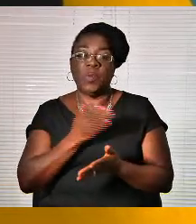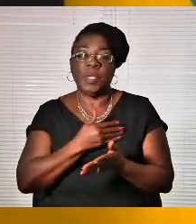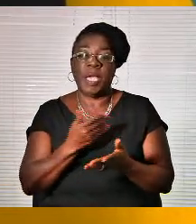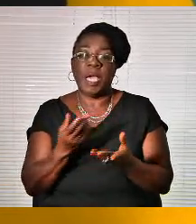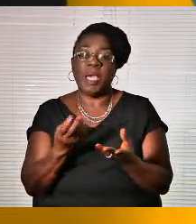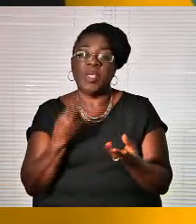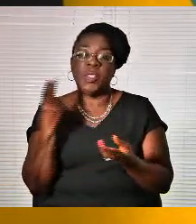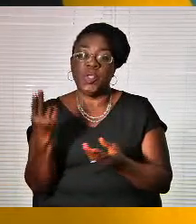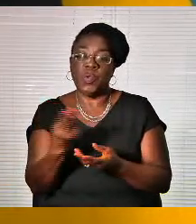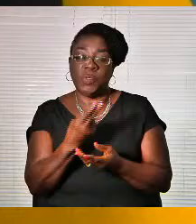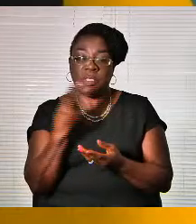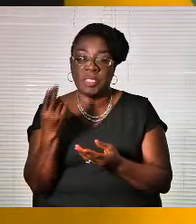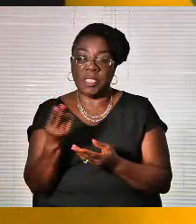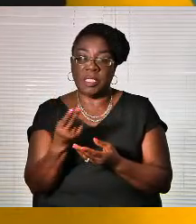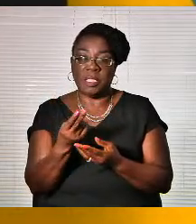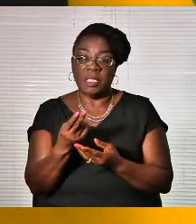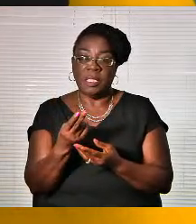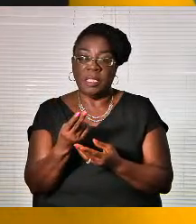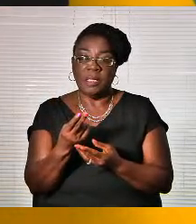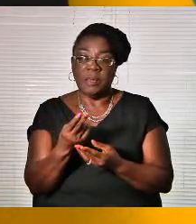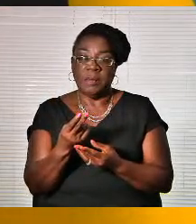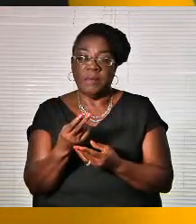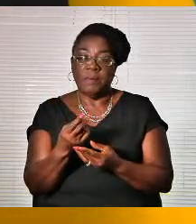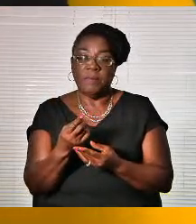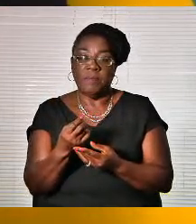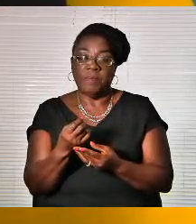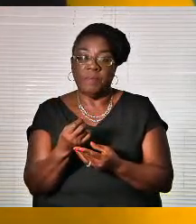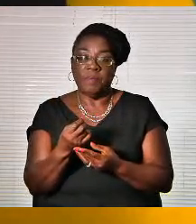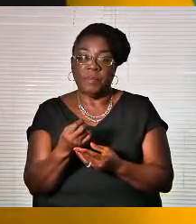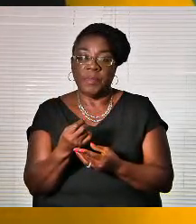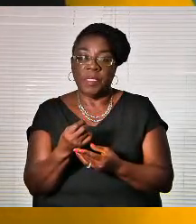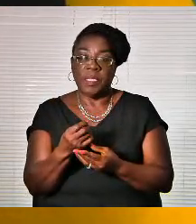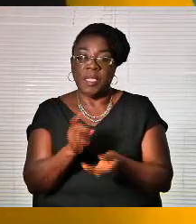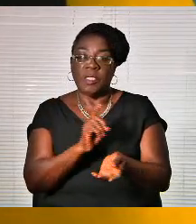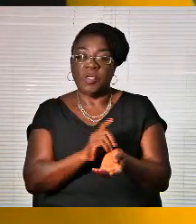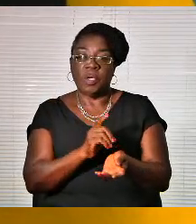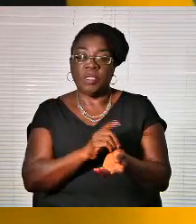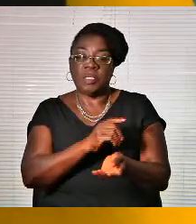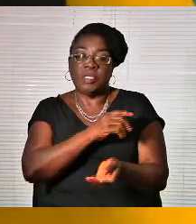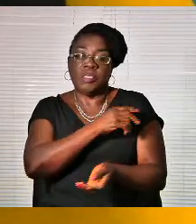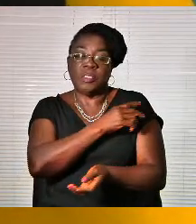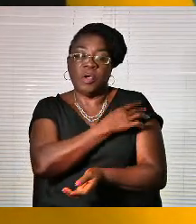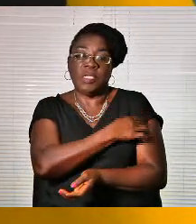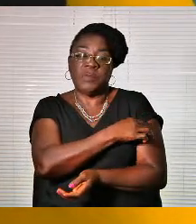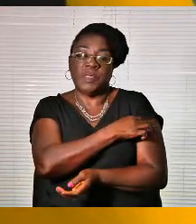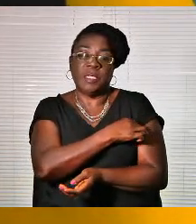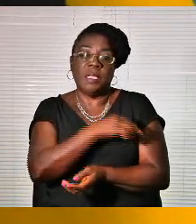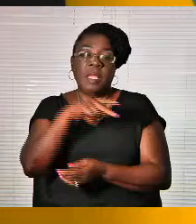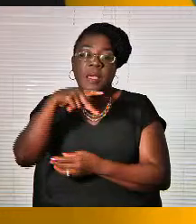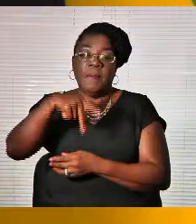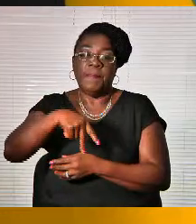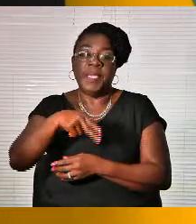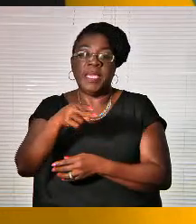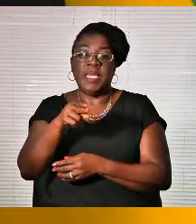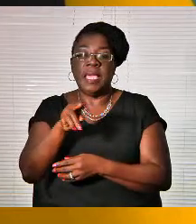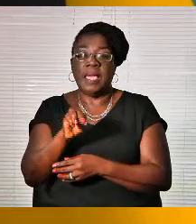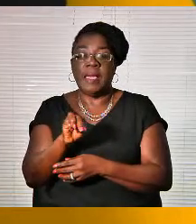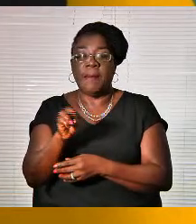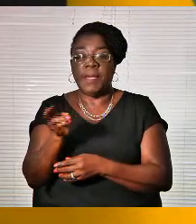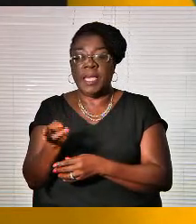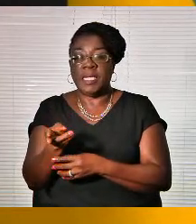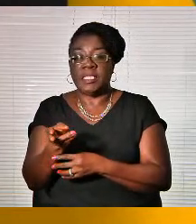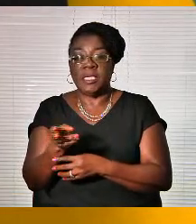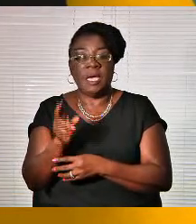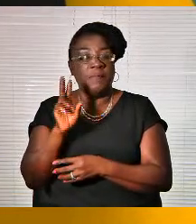referenced in my presentation, i.e. Doctors Hospital, PMH, or the National Reference Lab, to my knowledge,